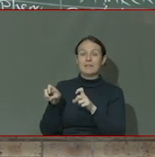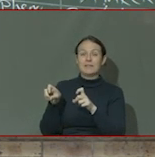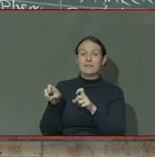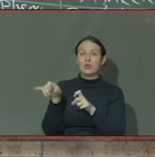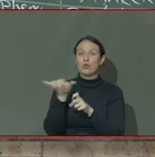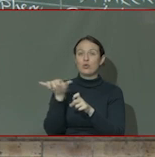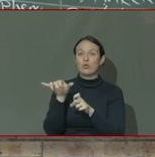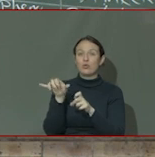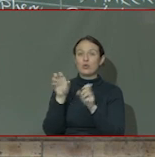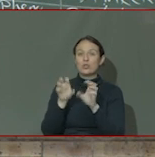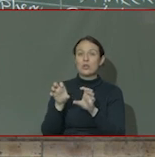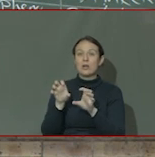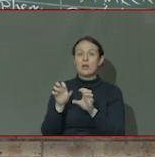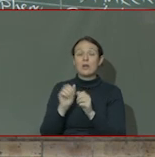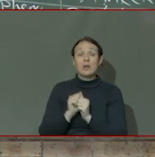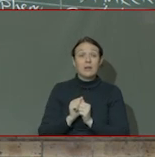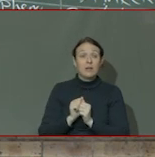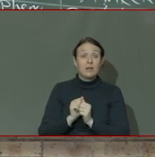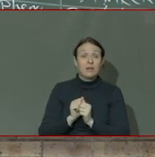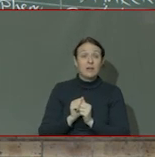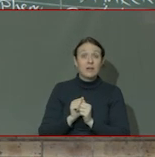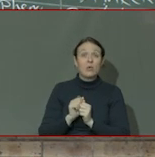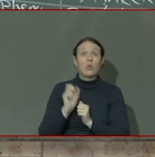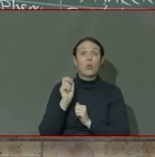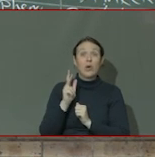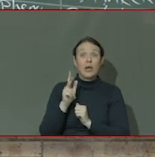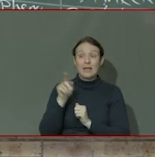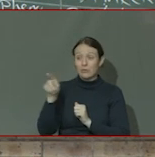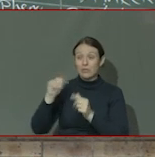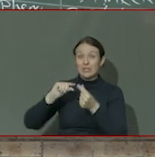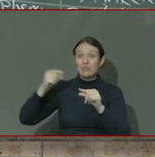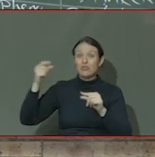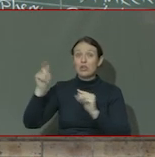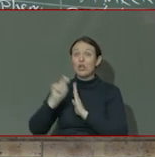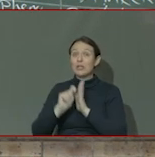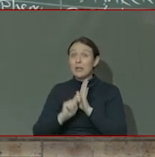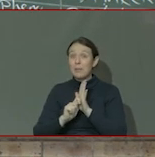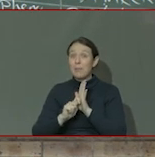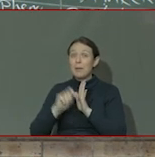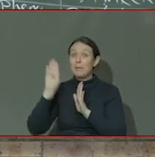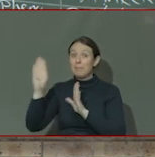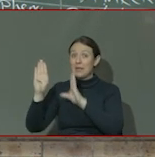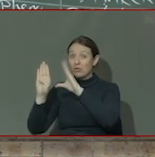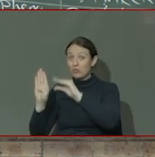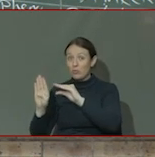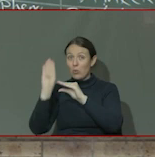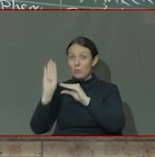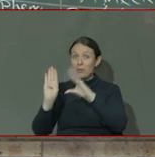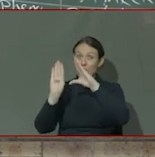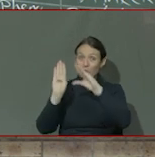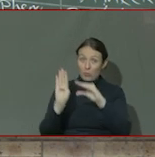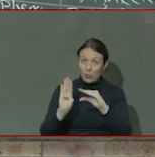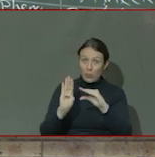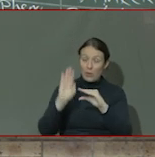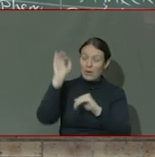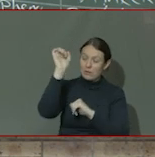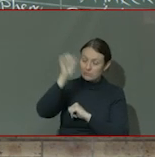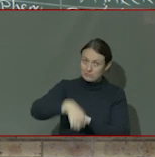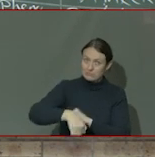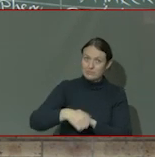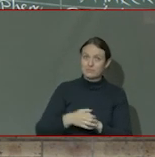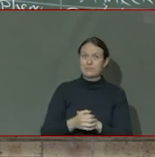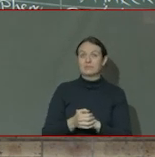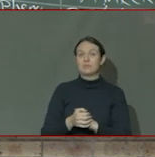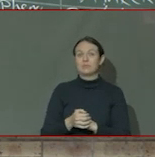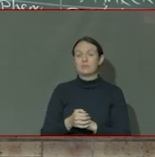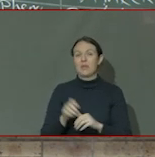genotype? So what is Tandeka's genotype? Small b's. Small b's, nothing else. But don't